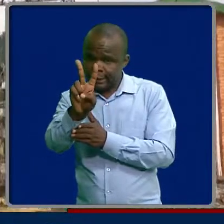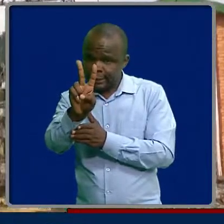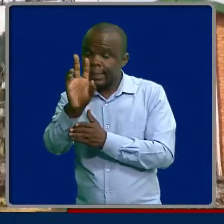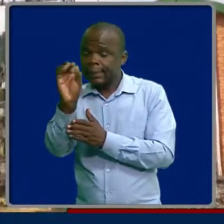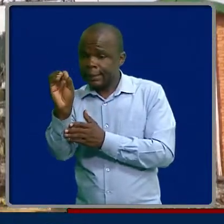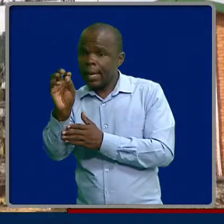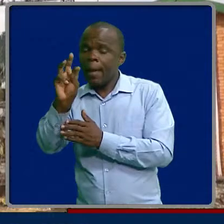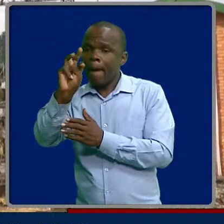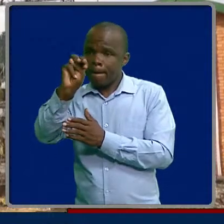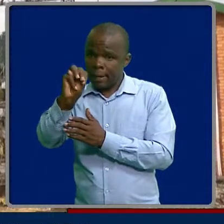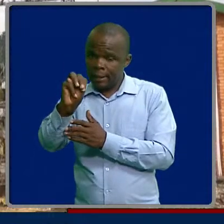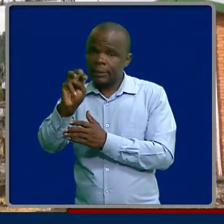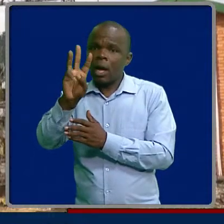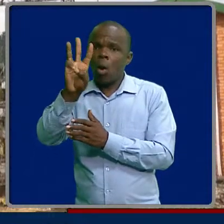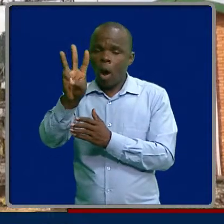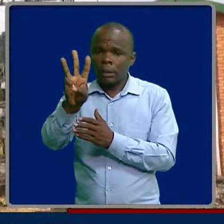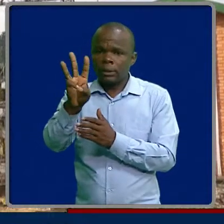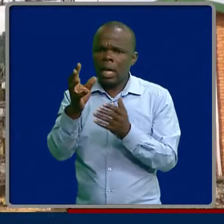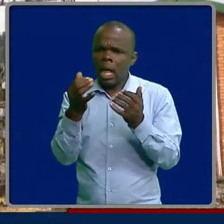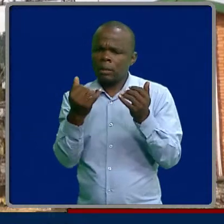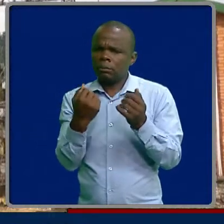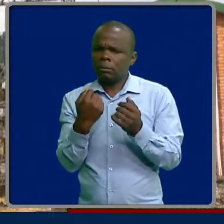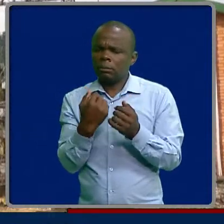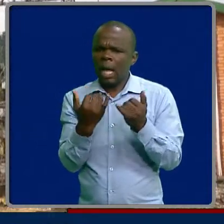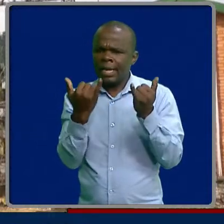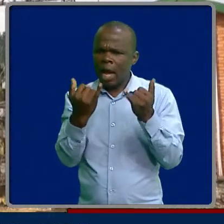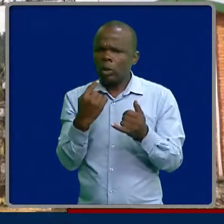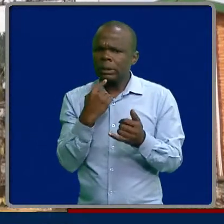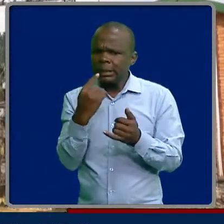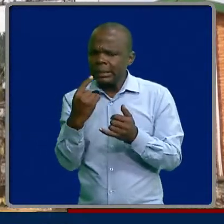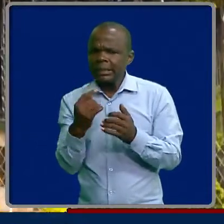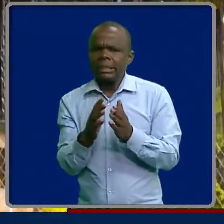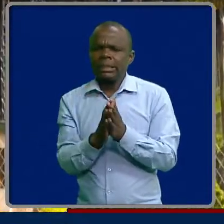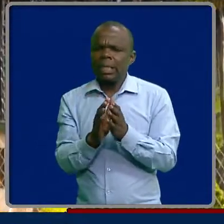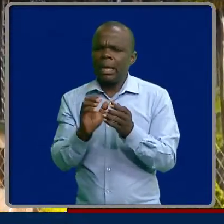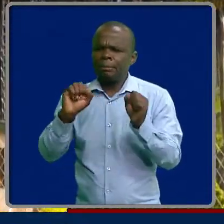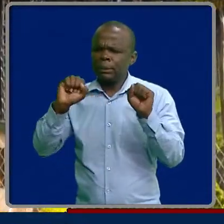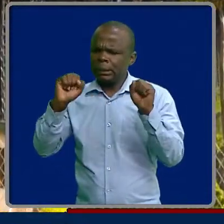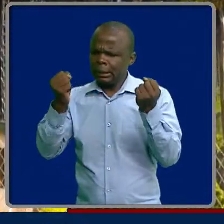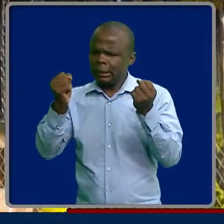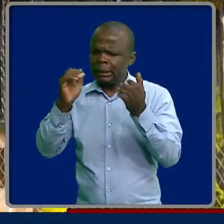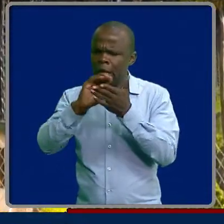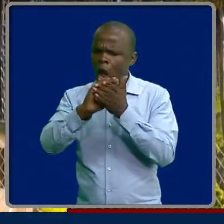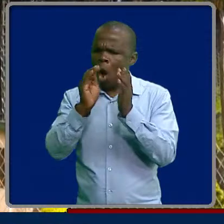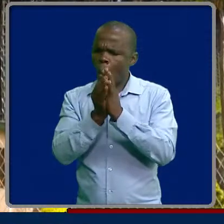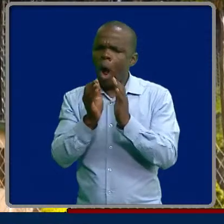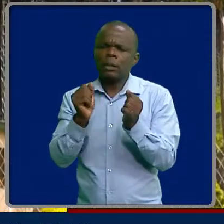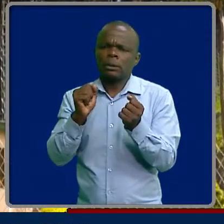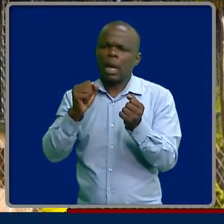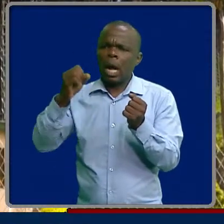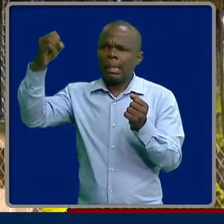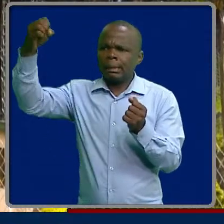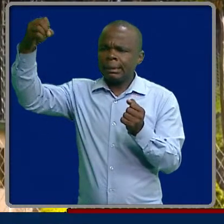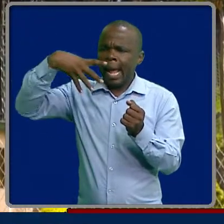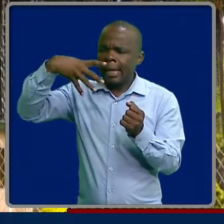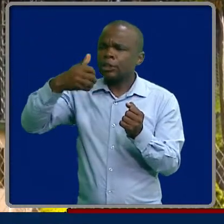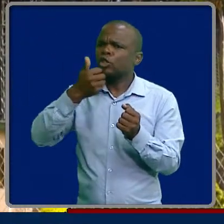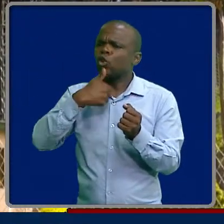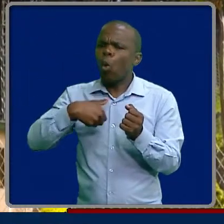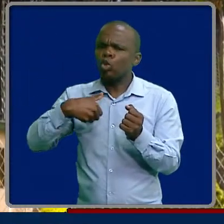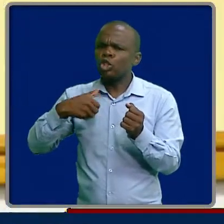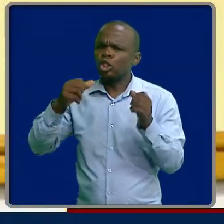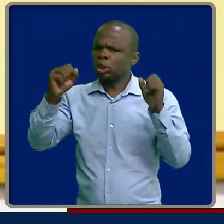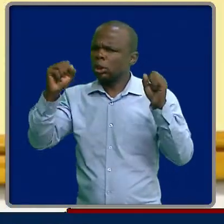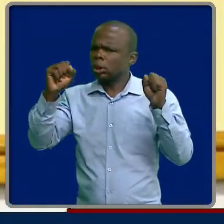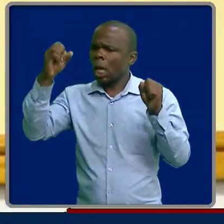magnitude of the potential for small-scale embedded generators in the country. You mentioned that there are increasing costs